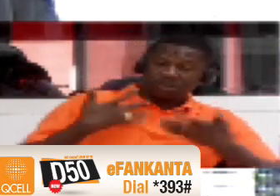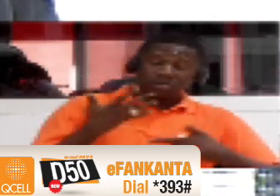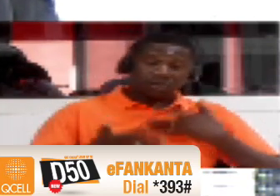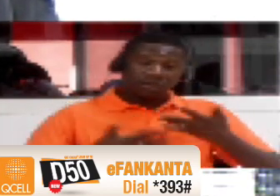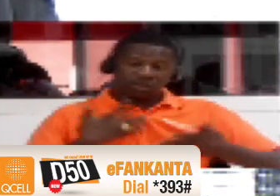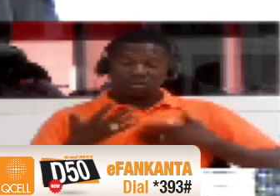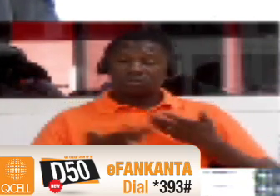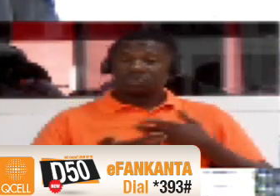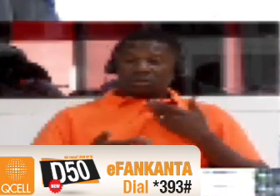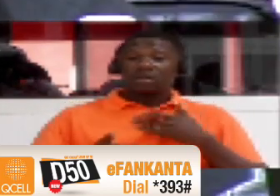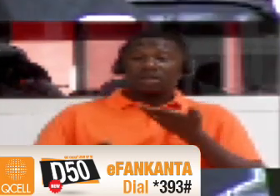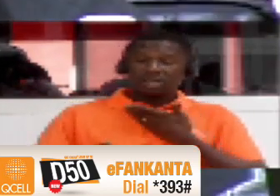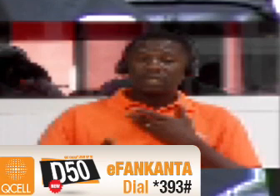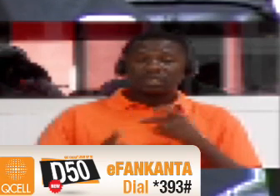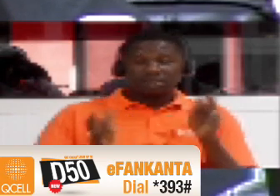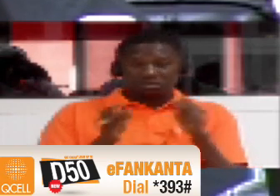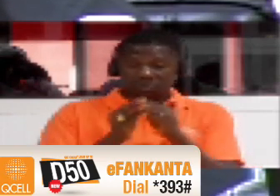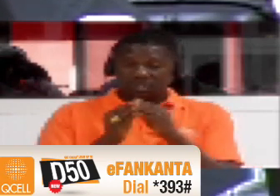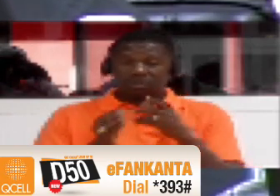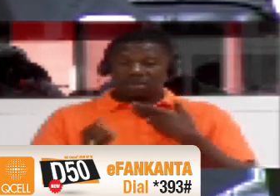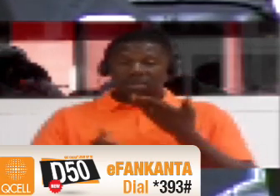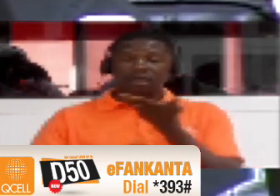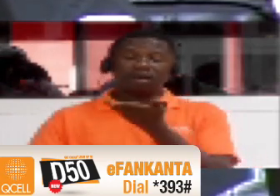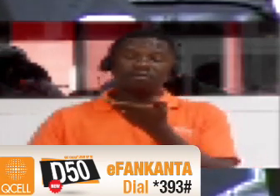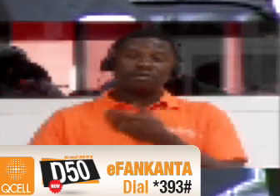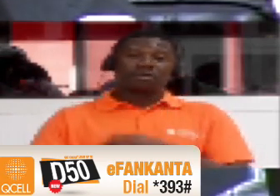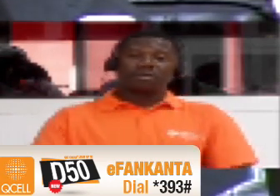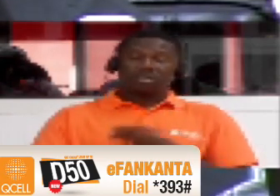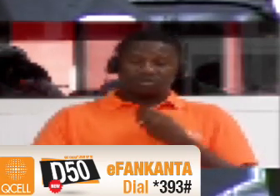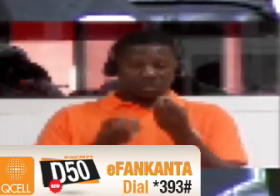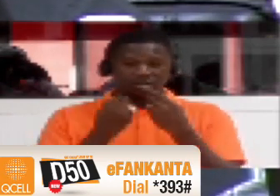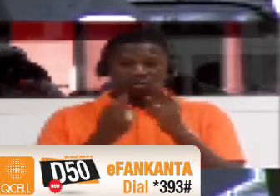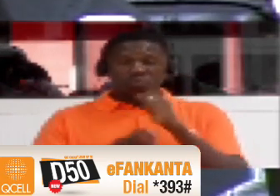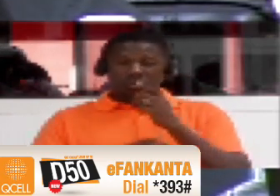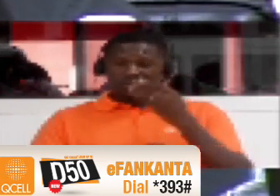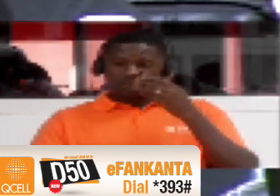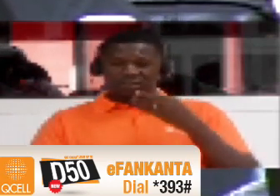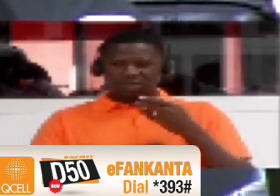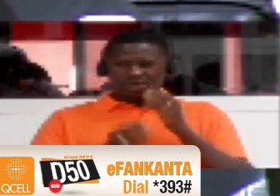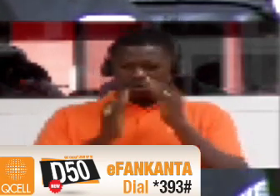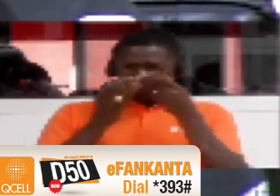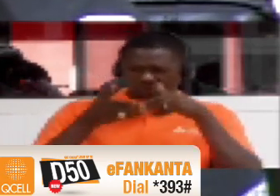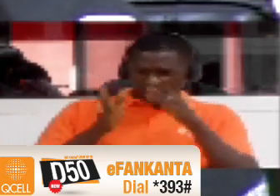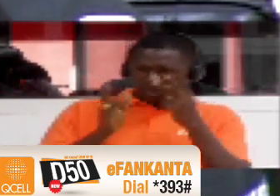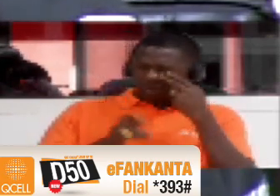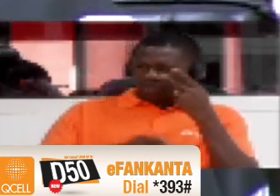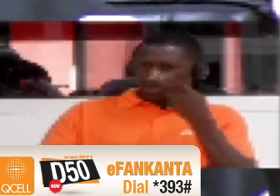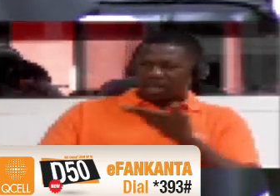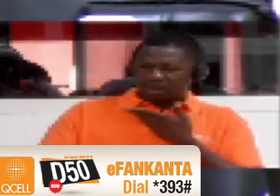get-togethers that they had. Can you tell us what your experience was when they had these barbecues?